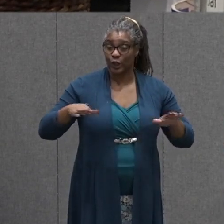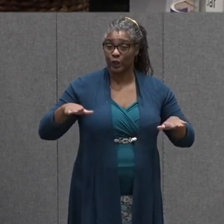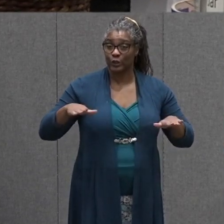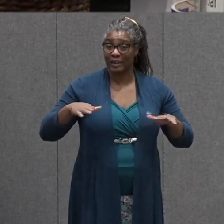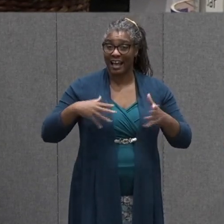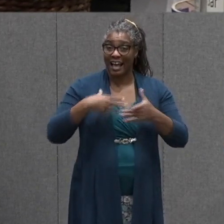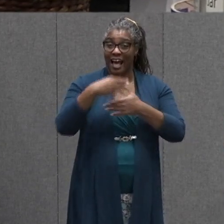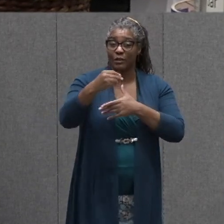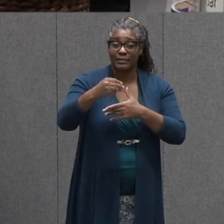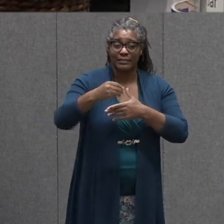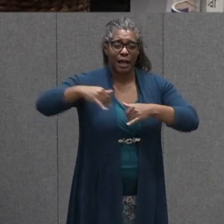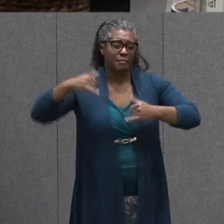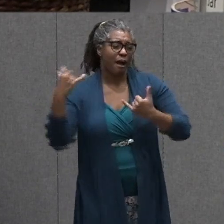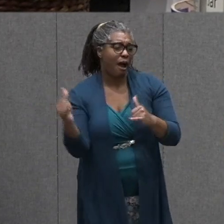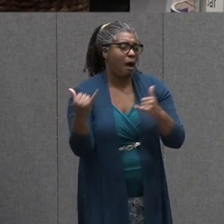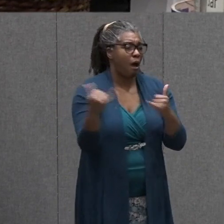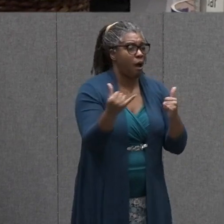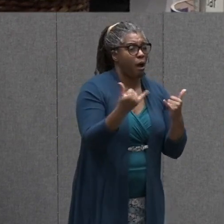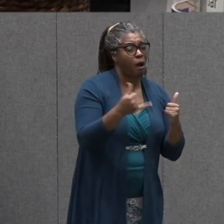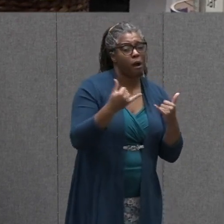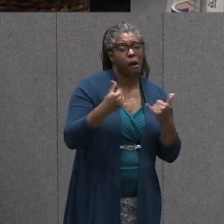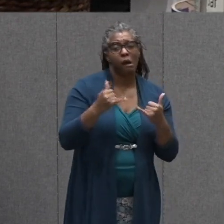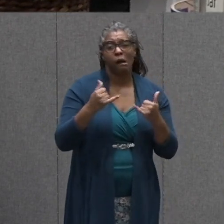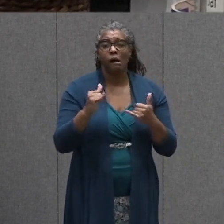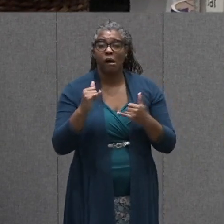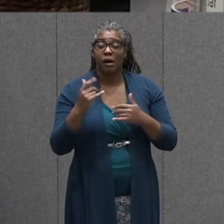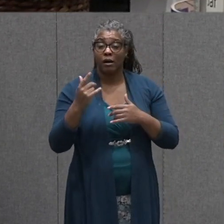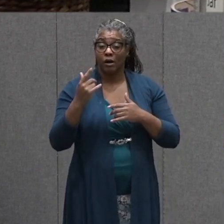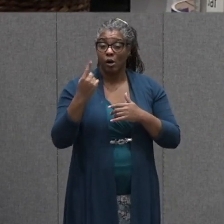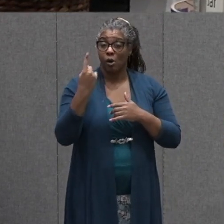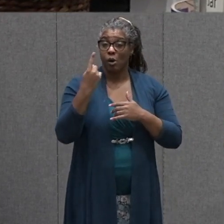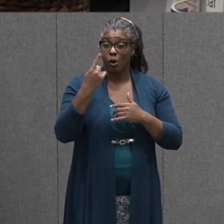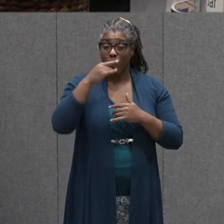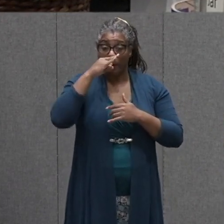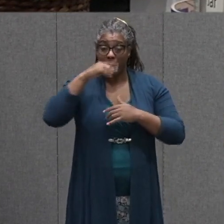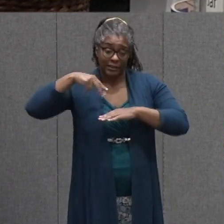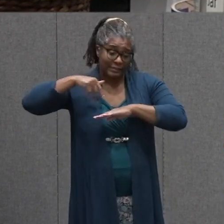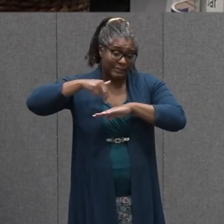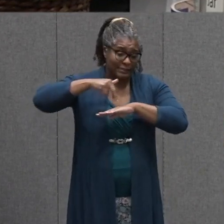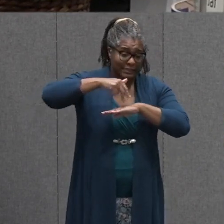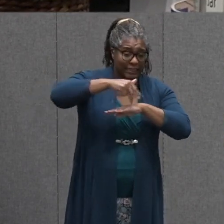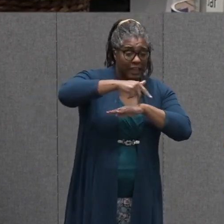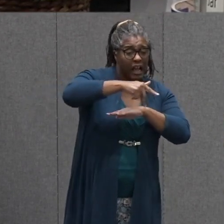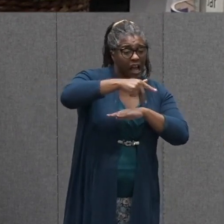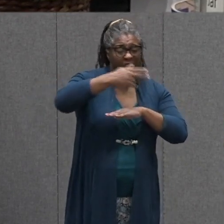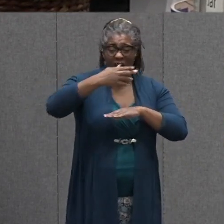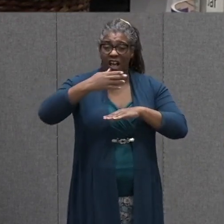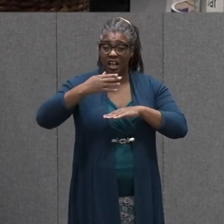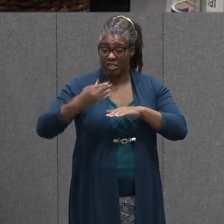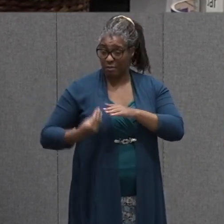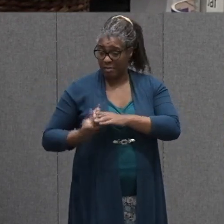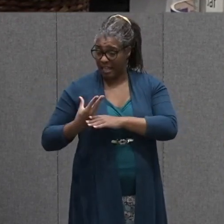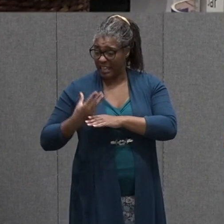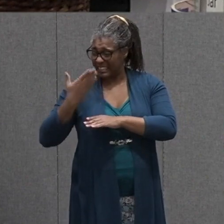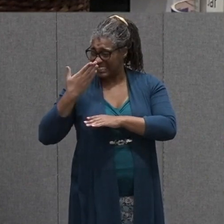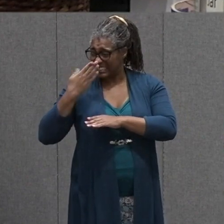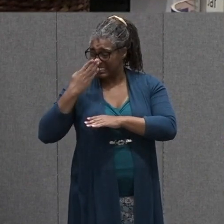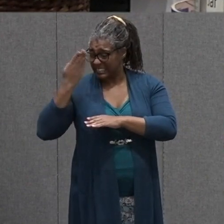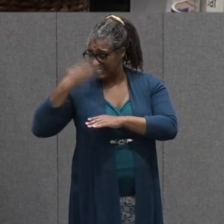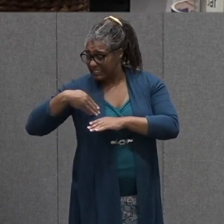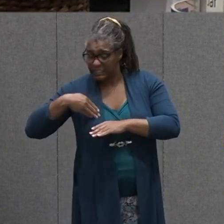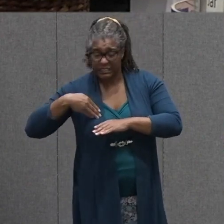introduced and Ms. Kay about seeds and germination. And we're going to read a story by an amazing